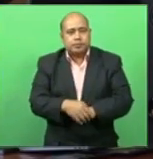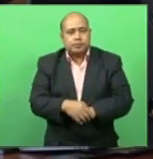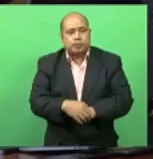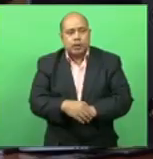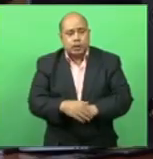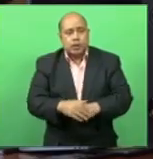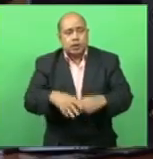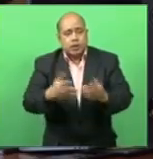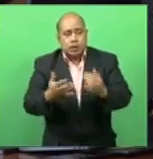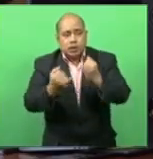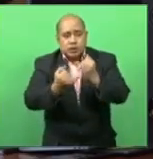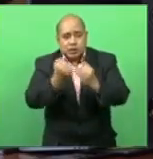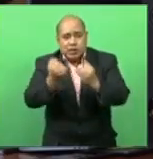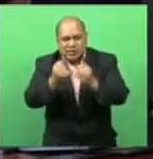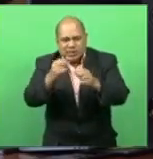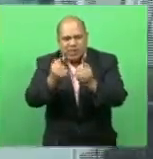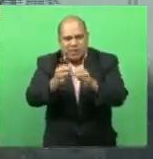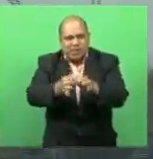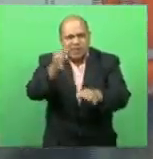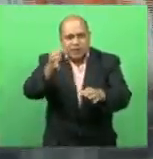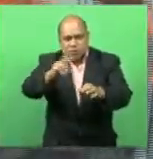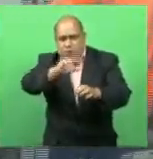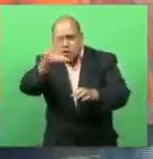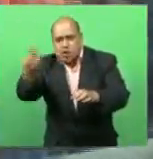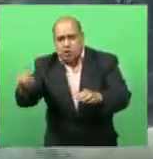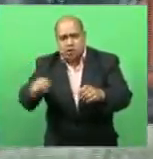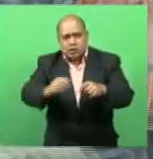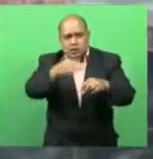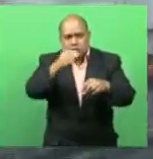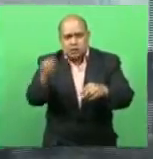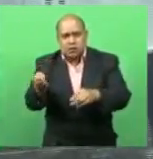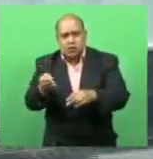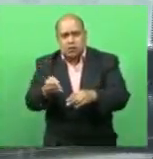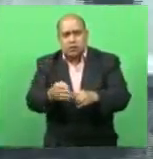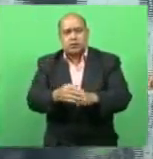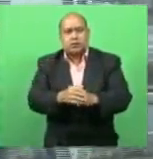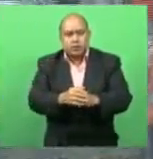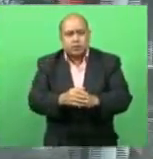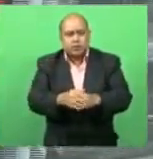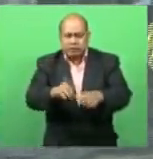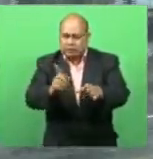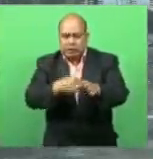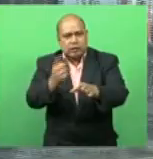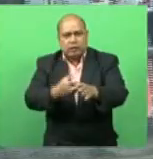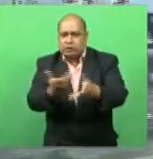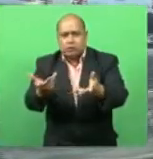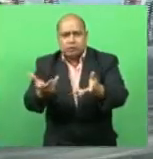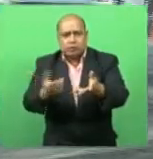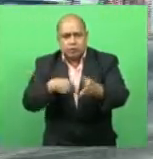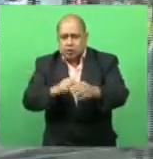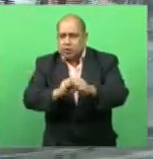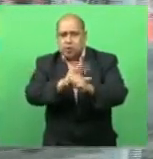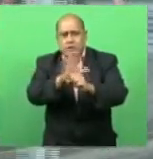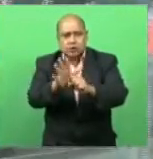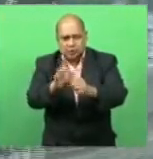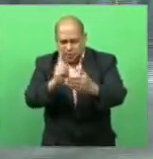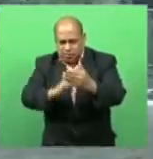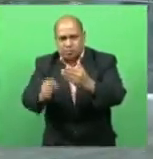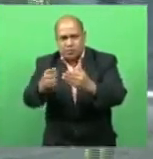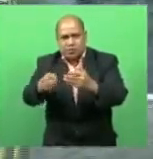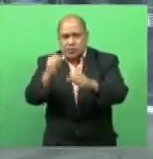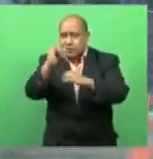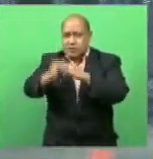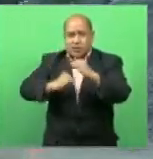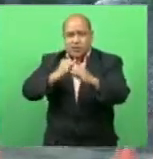plates and bridge parts. The COVID-19 crisis has had an even worse impact on the overseas markets, which is having